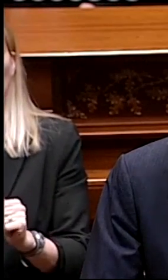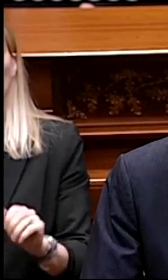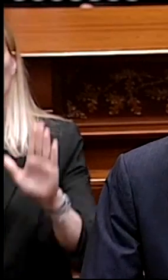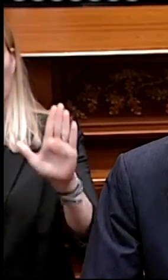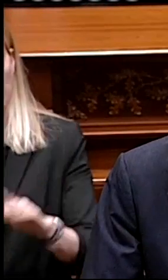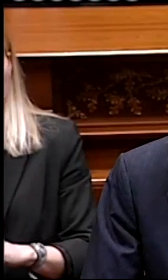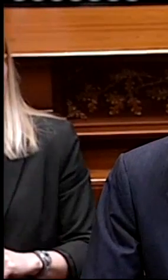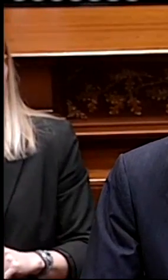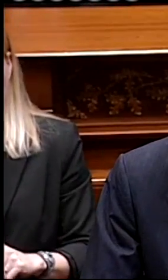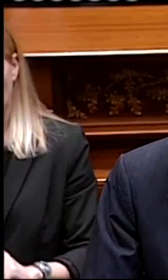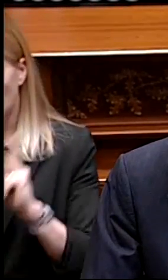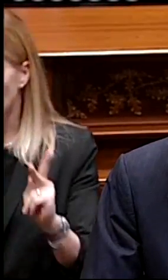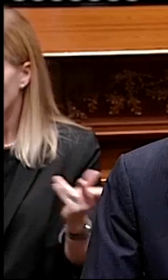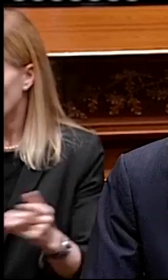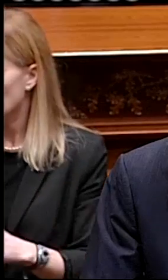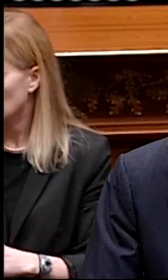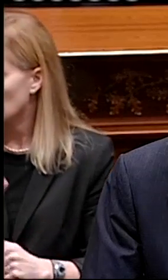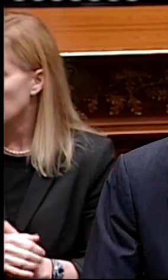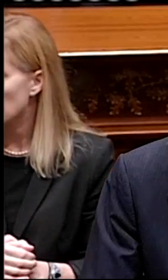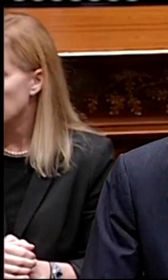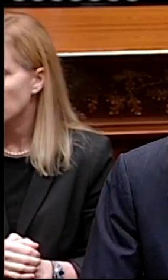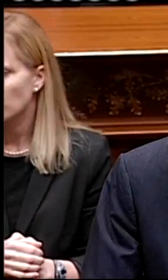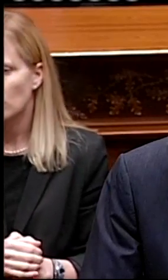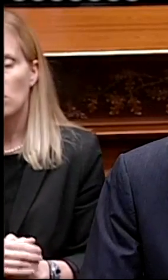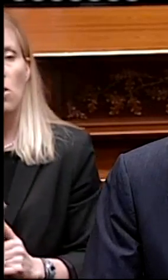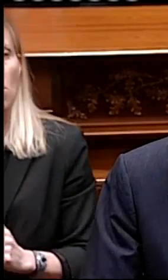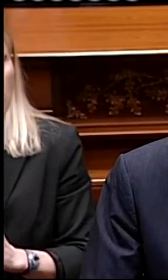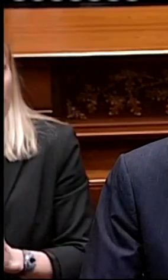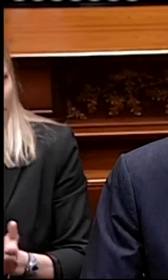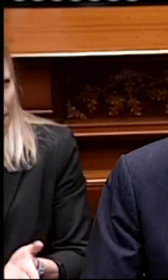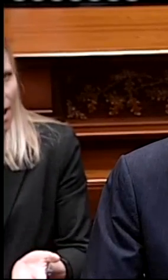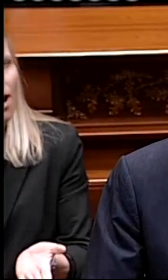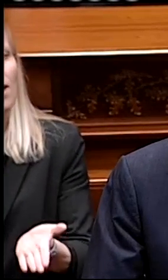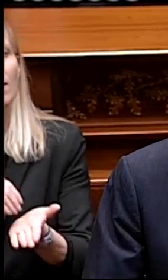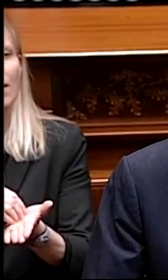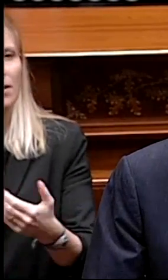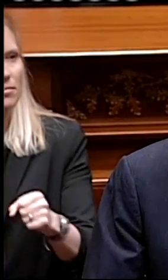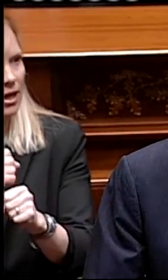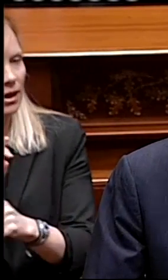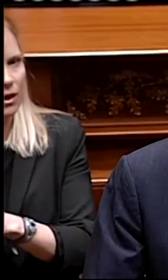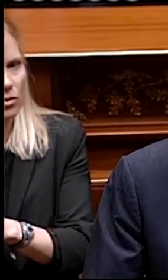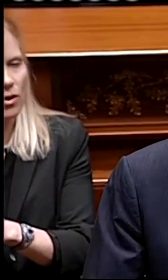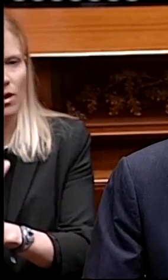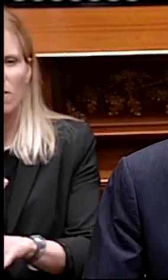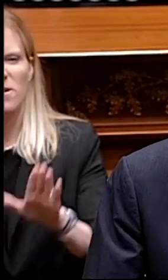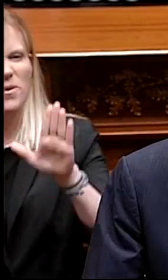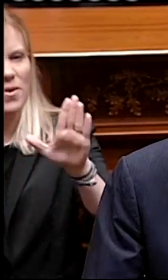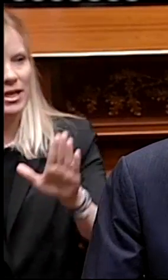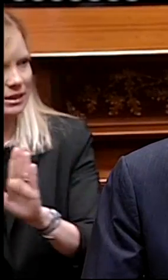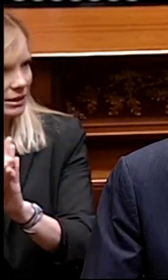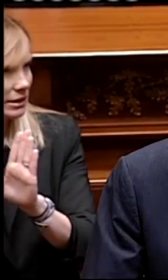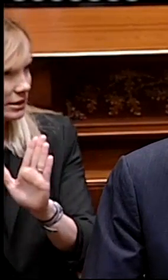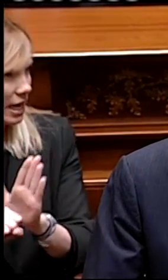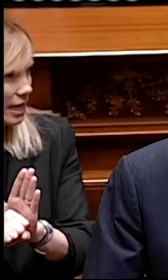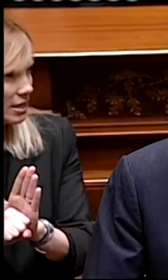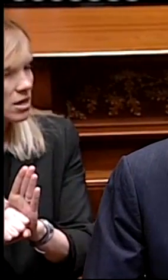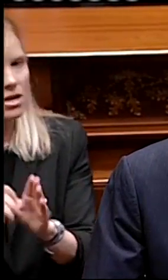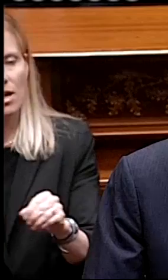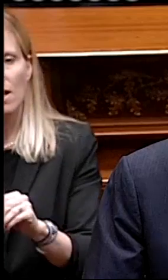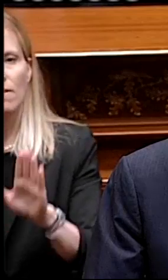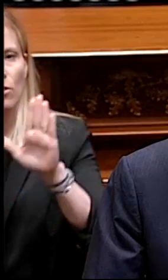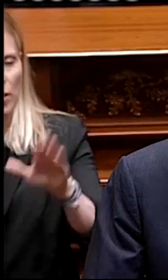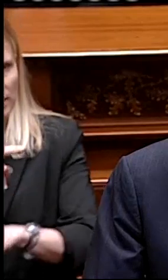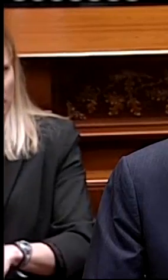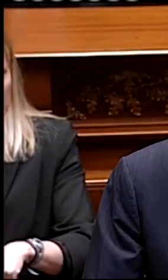great things for the people of Illinois. We will once again make Illinois the greatest state in the